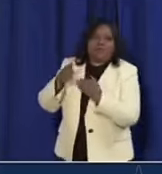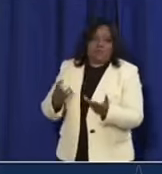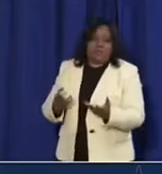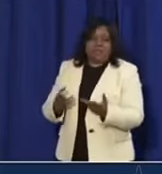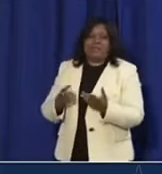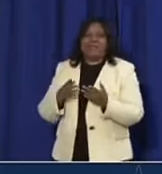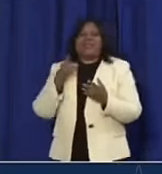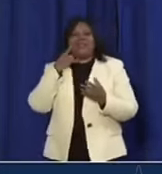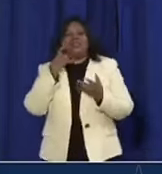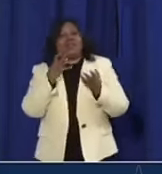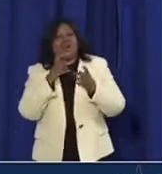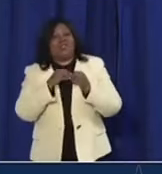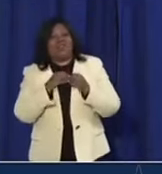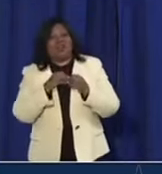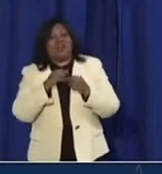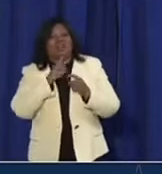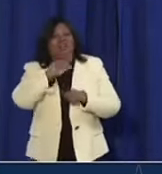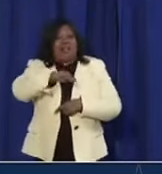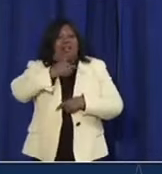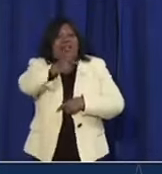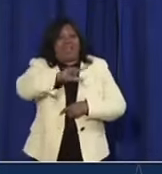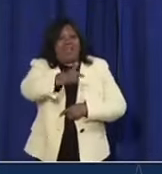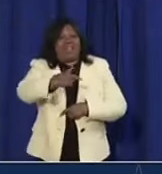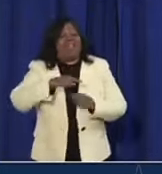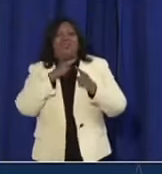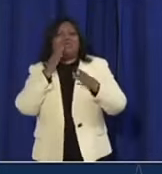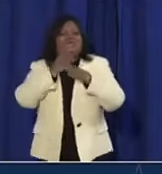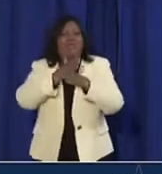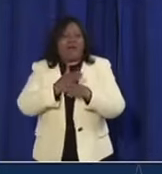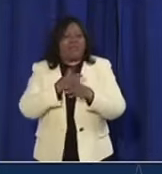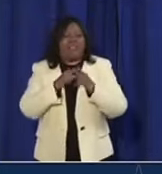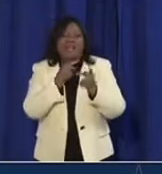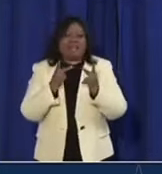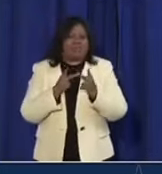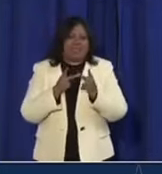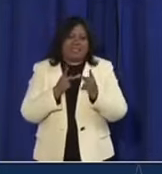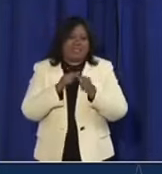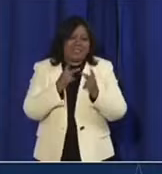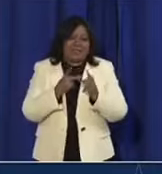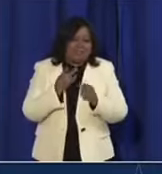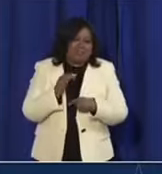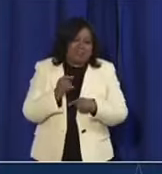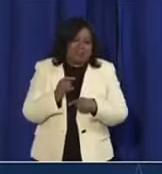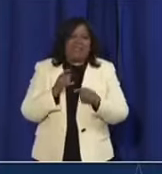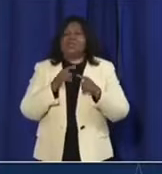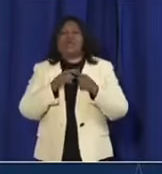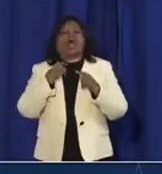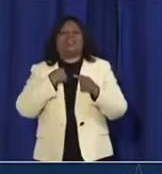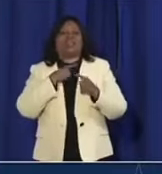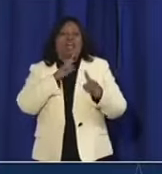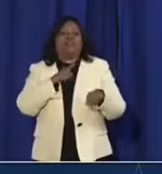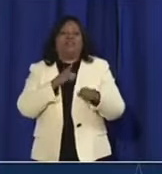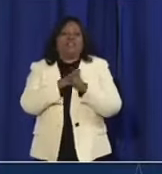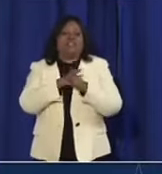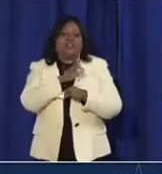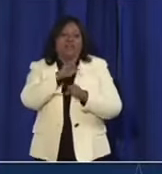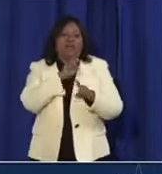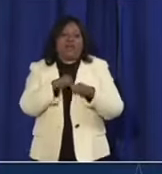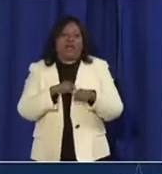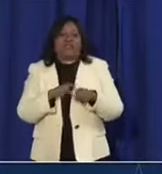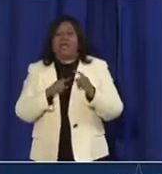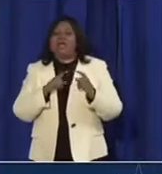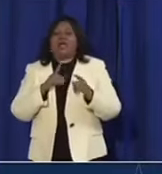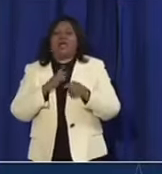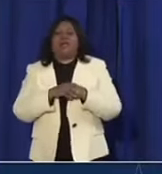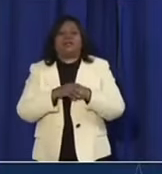if you want to do call and response, this Please don't interrupt, This William. isn't the place. This isn't the place for it. So I think I've answered enough of your question. Thanks Thank a you lot,